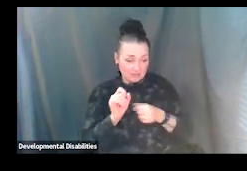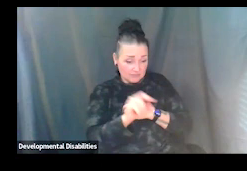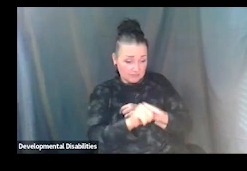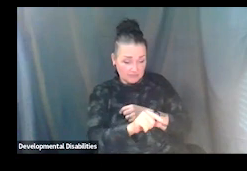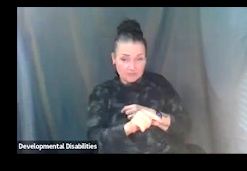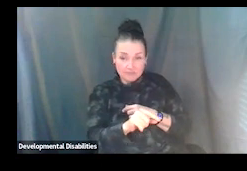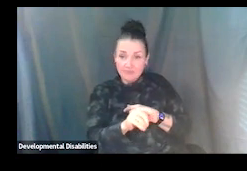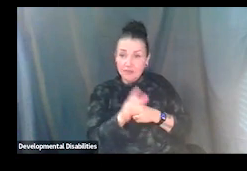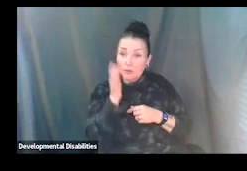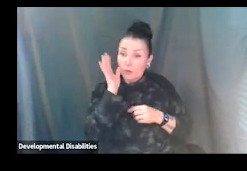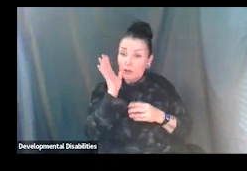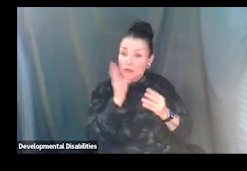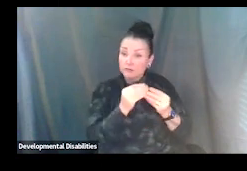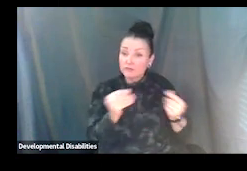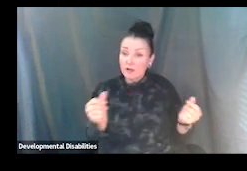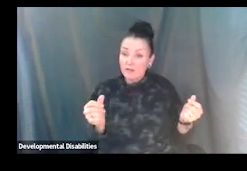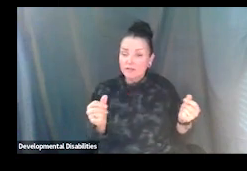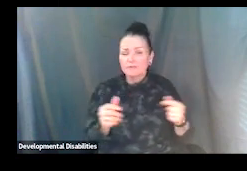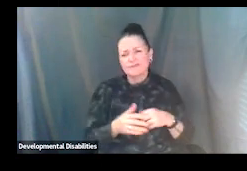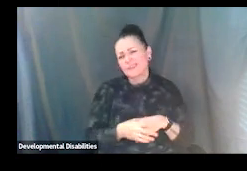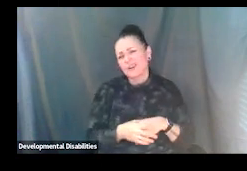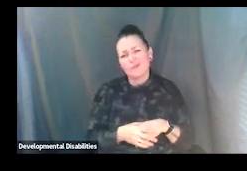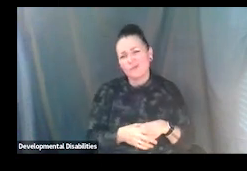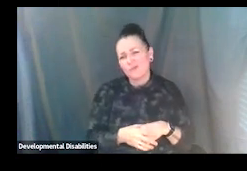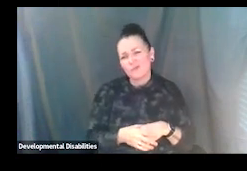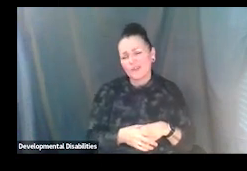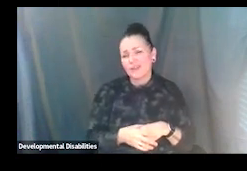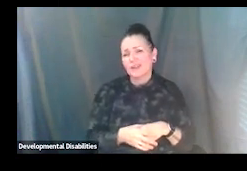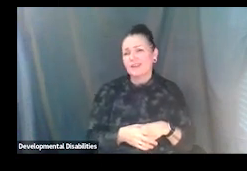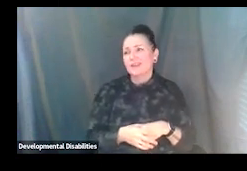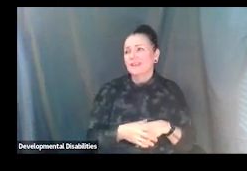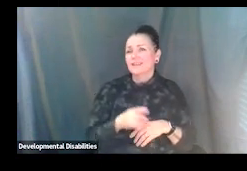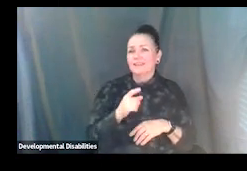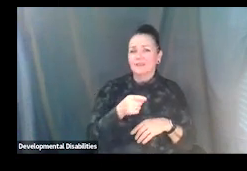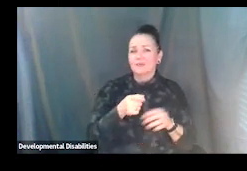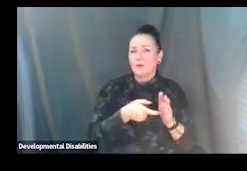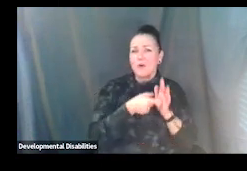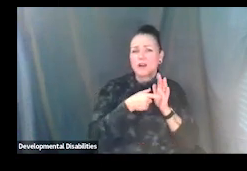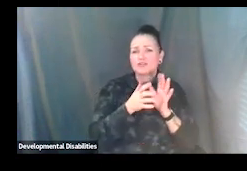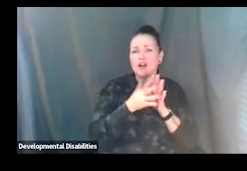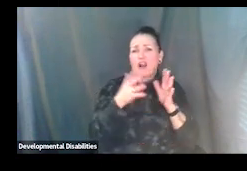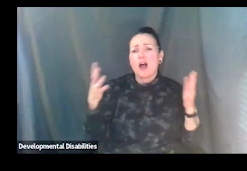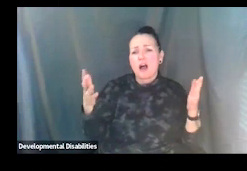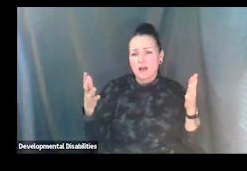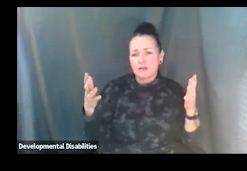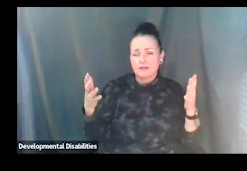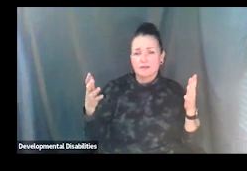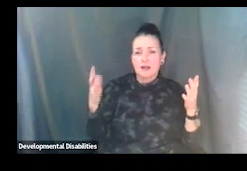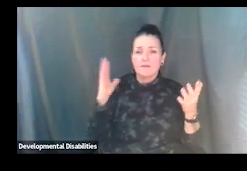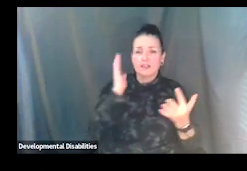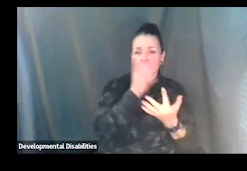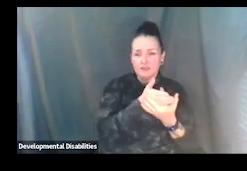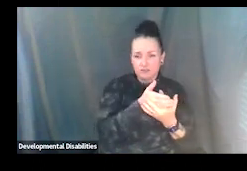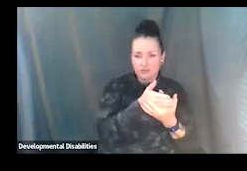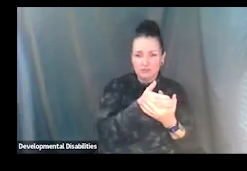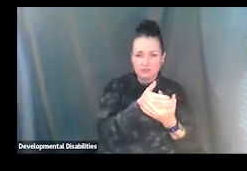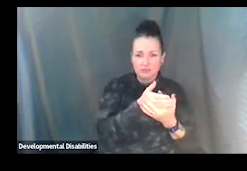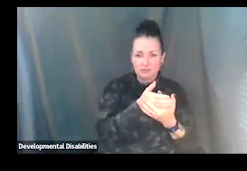that requires multimodal treatment, and so it is not like cancer where there's